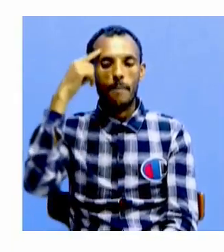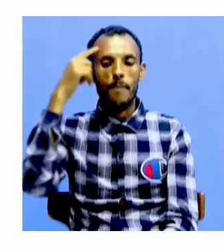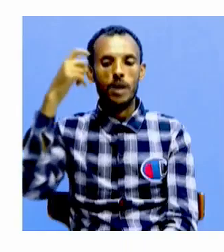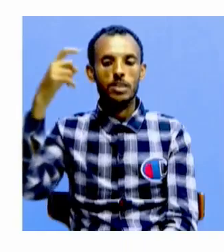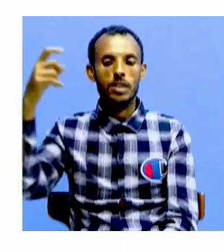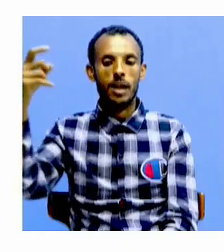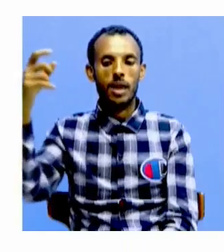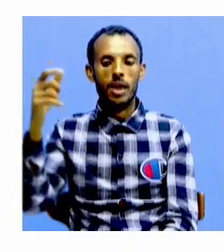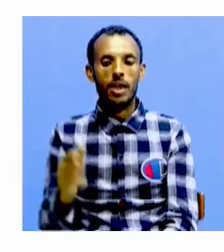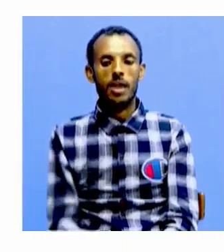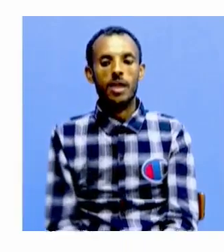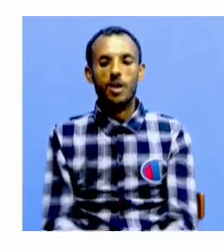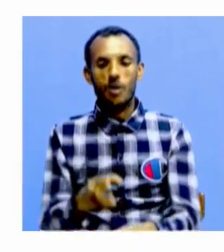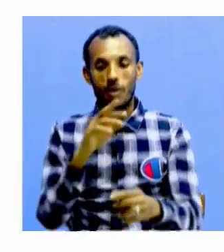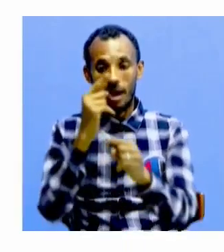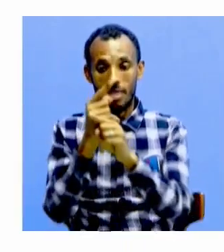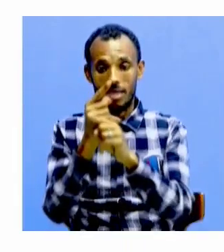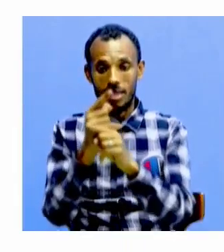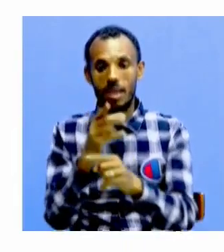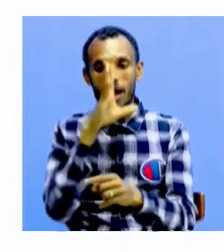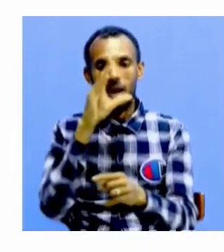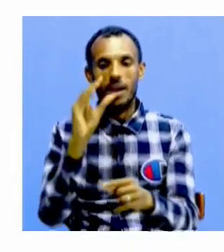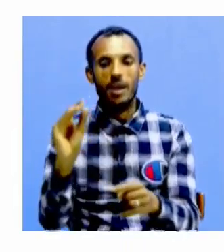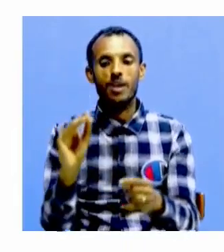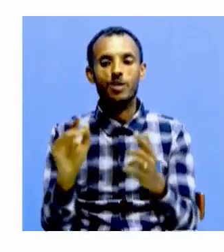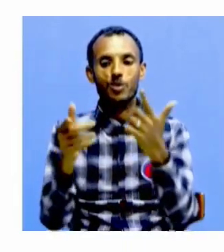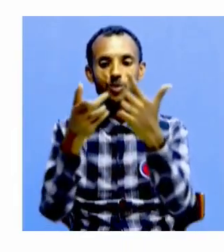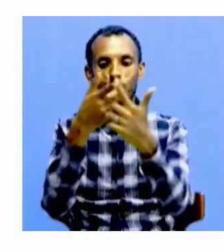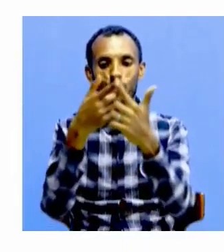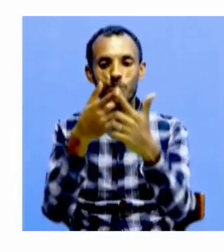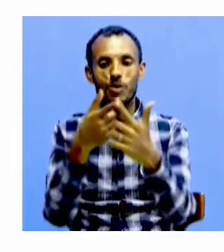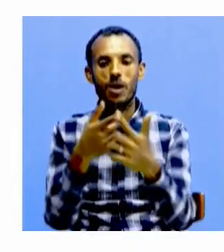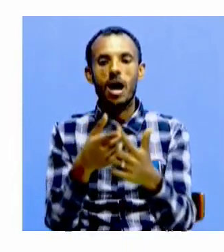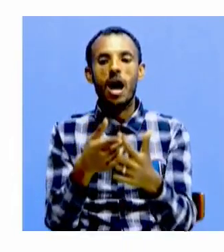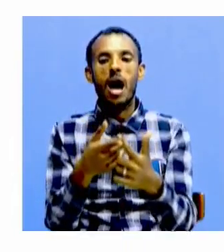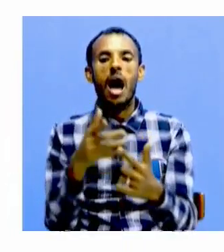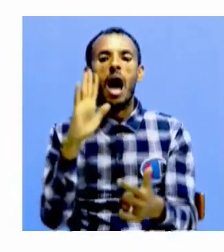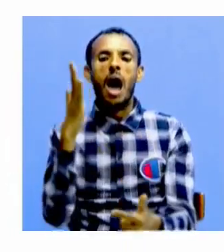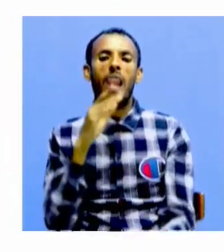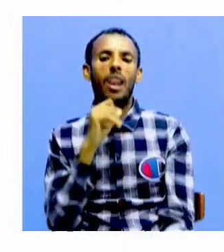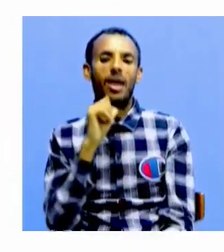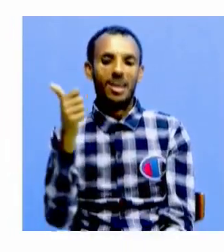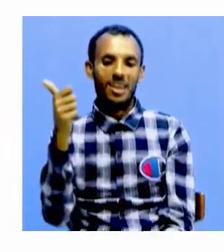Imaginary. All right? And 2, unlikely.